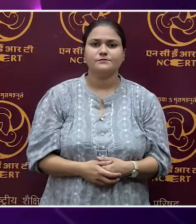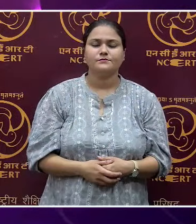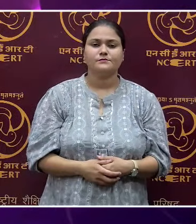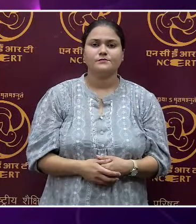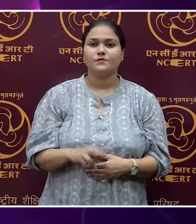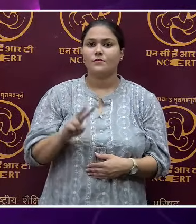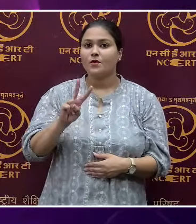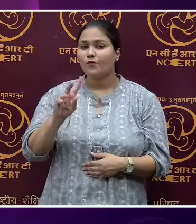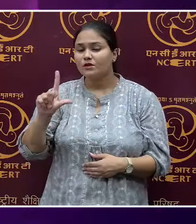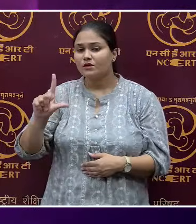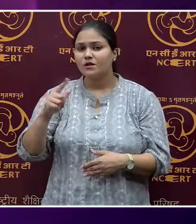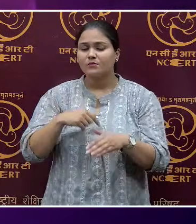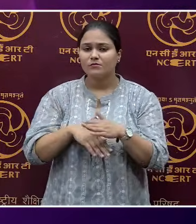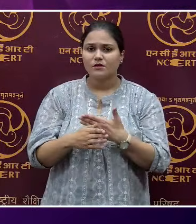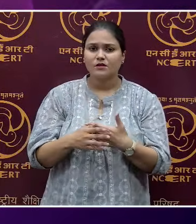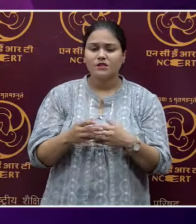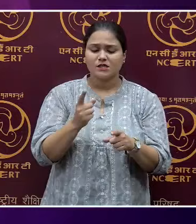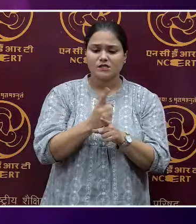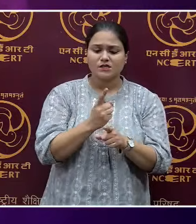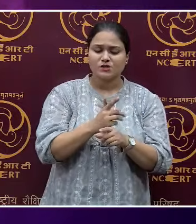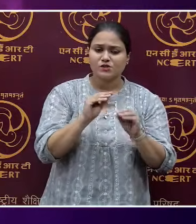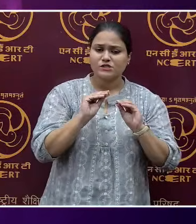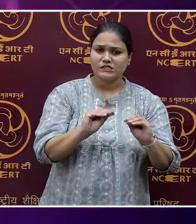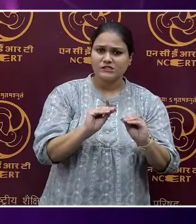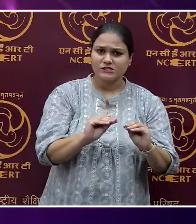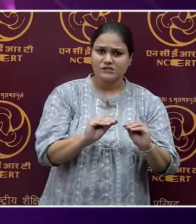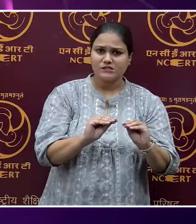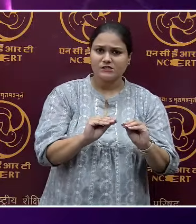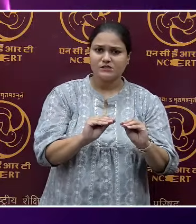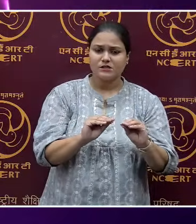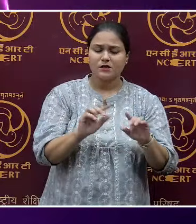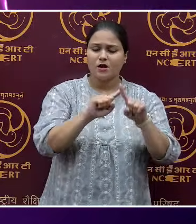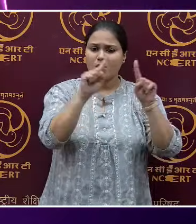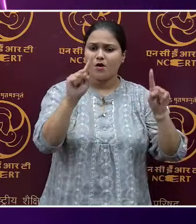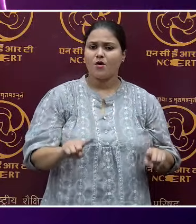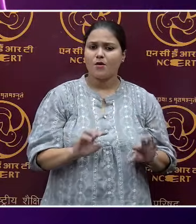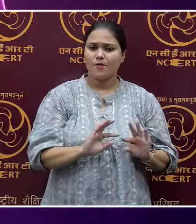for teachers, like teachers teaches not only the computer